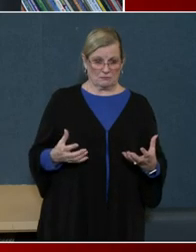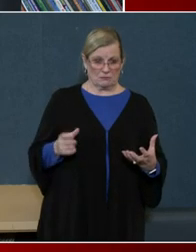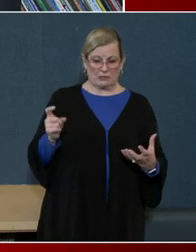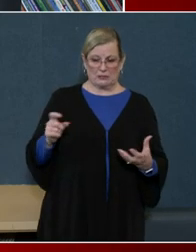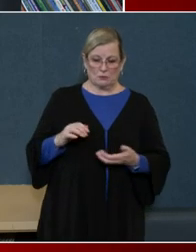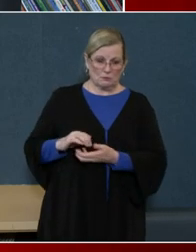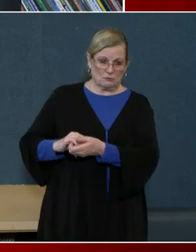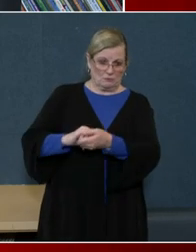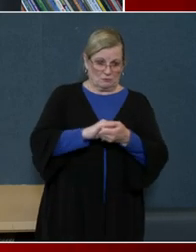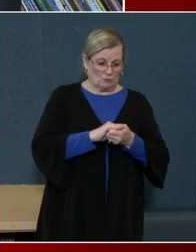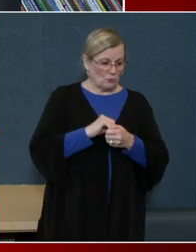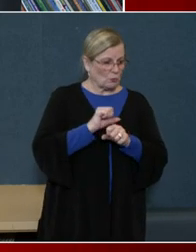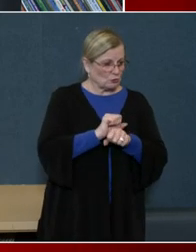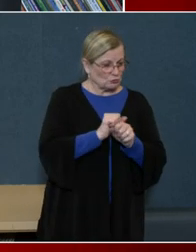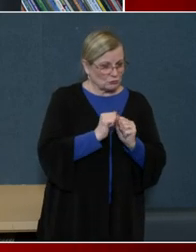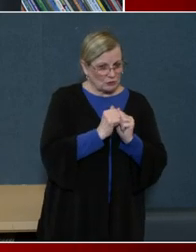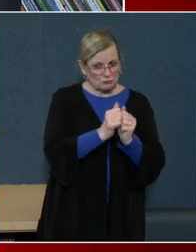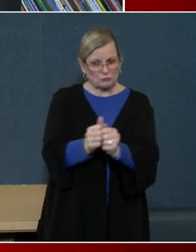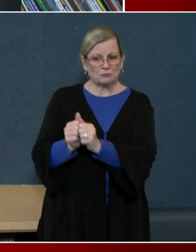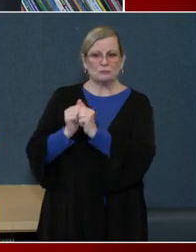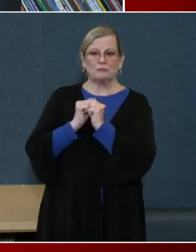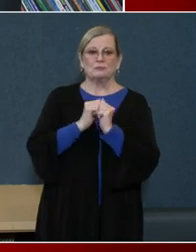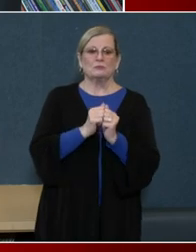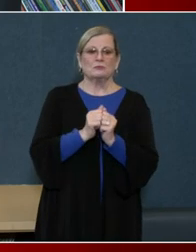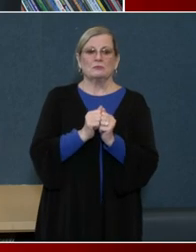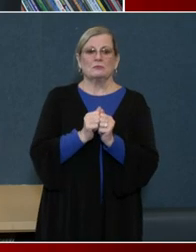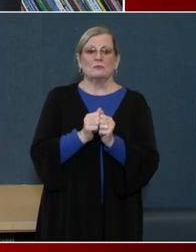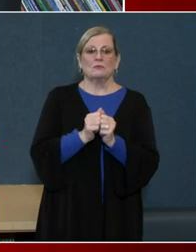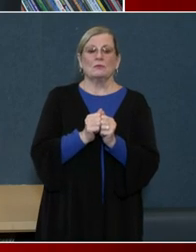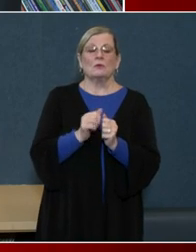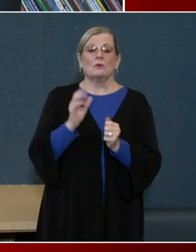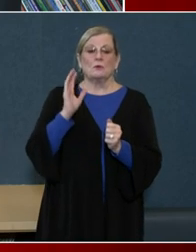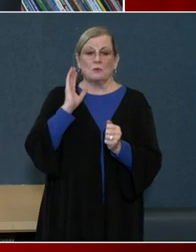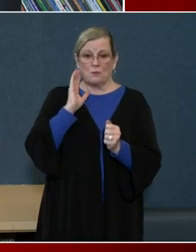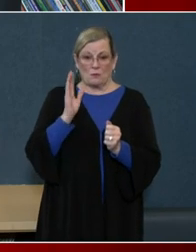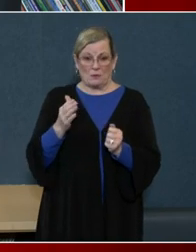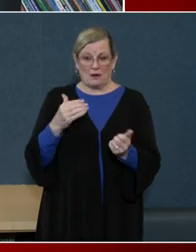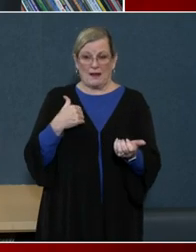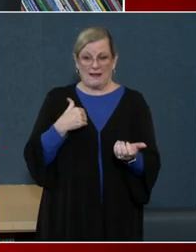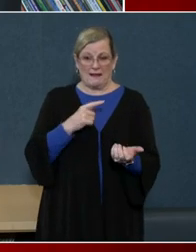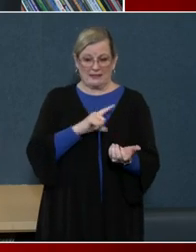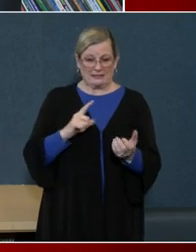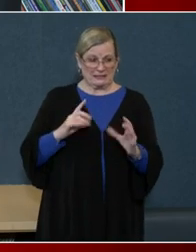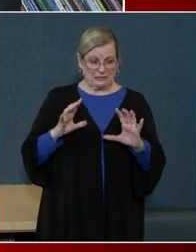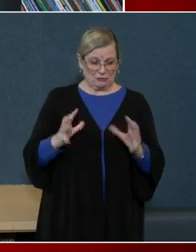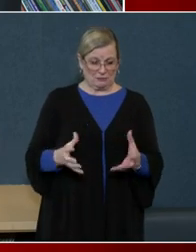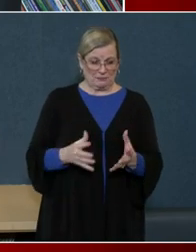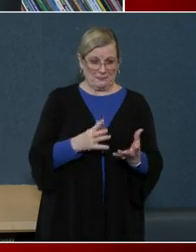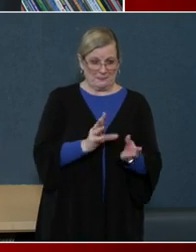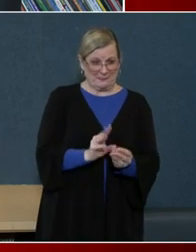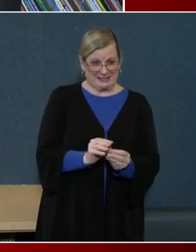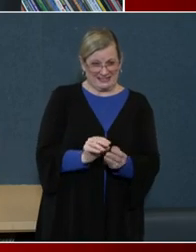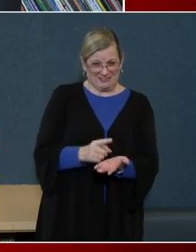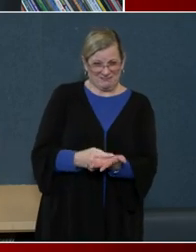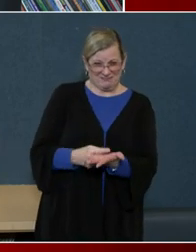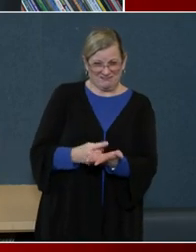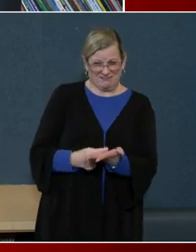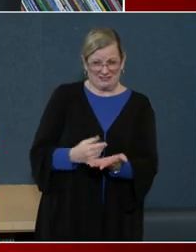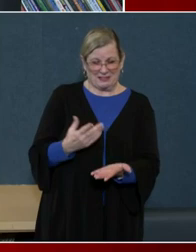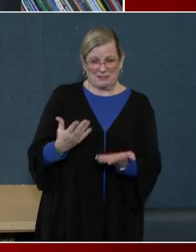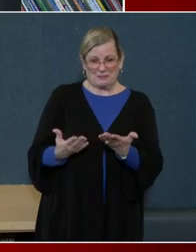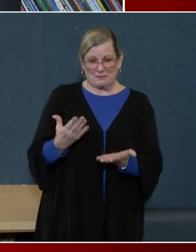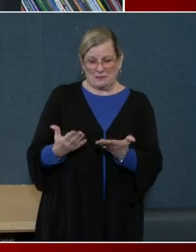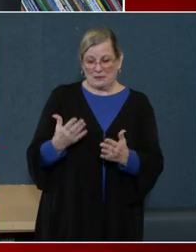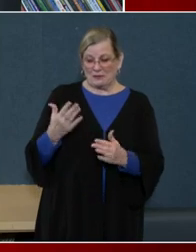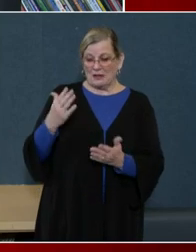will begin our regular monthly legislative meeting. There will not be as much business on the agenda as there was 2 weeks